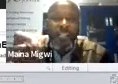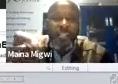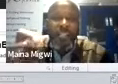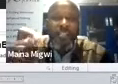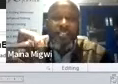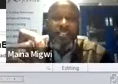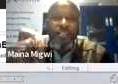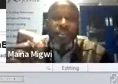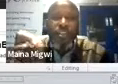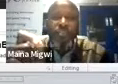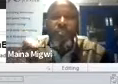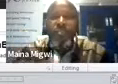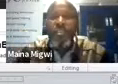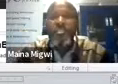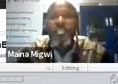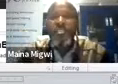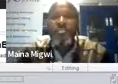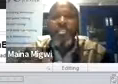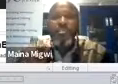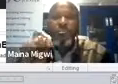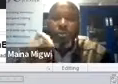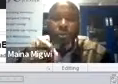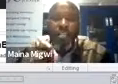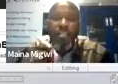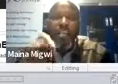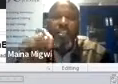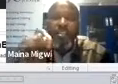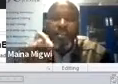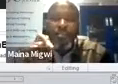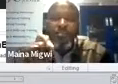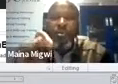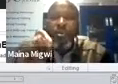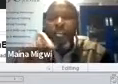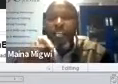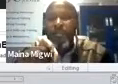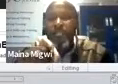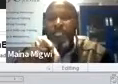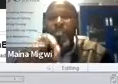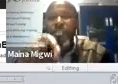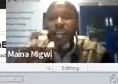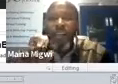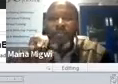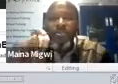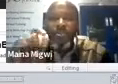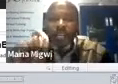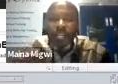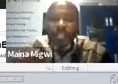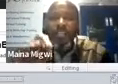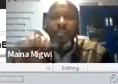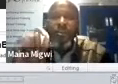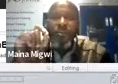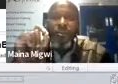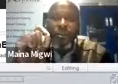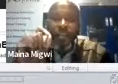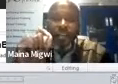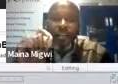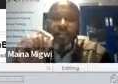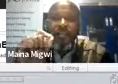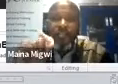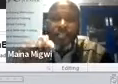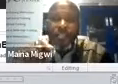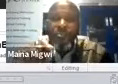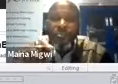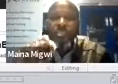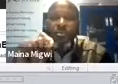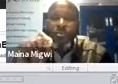Is binding and is reached only if the parties arrive at a mutually acceptable agreement. So they have to agree on